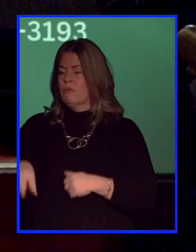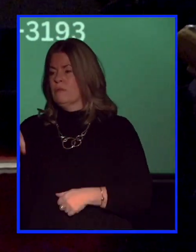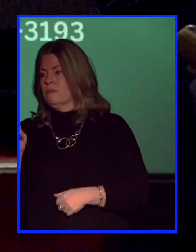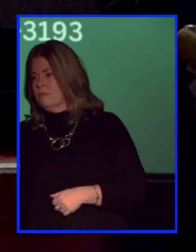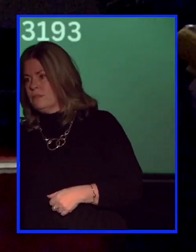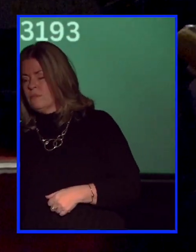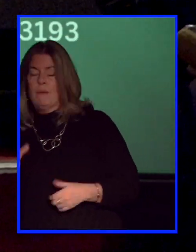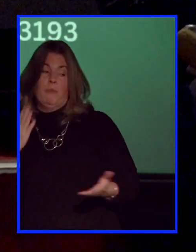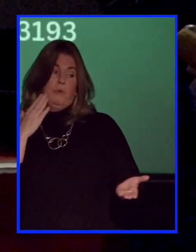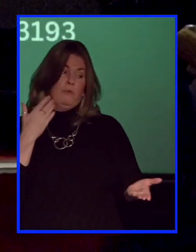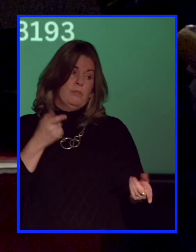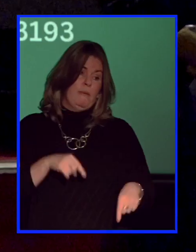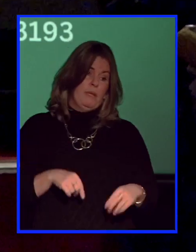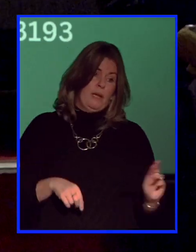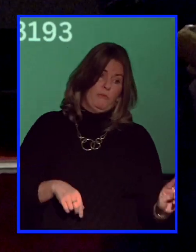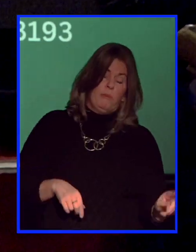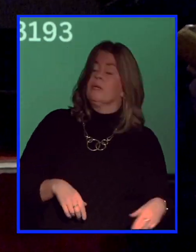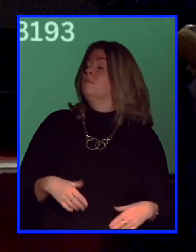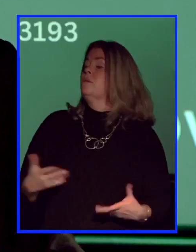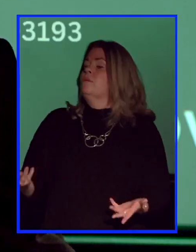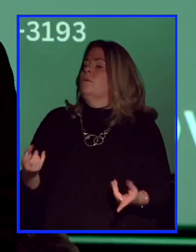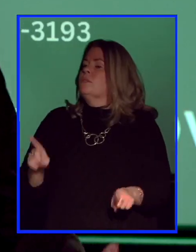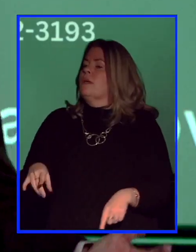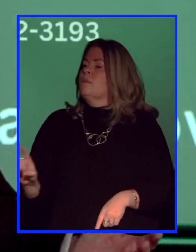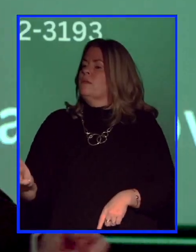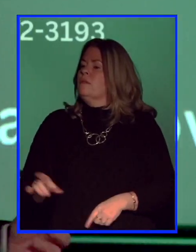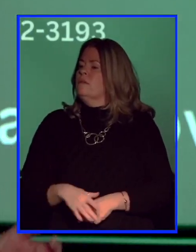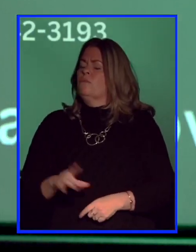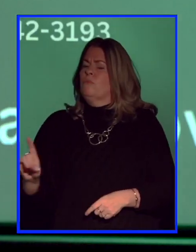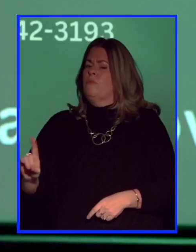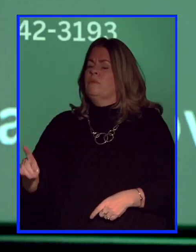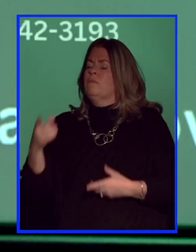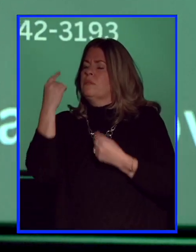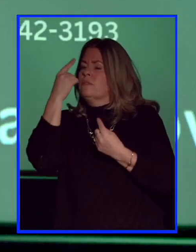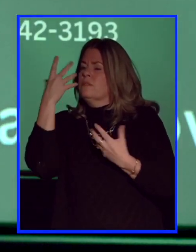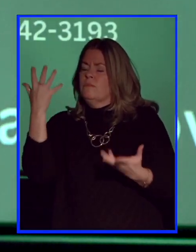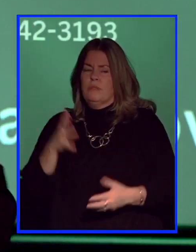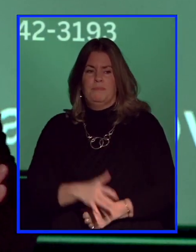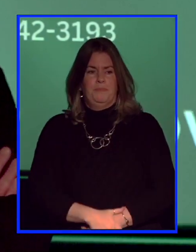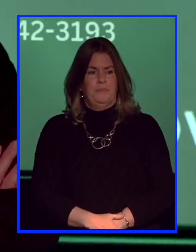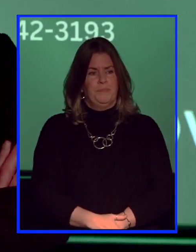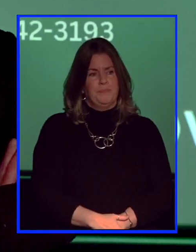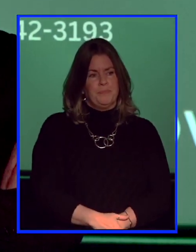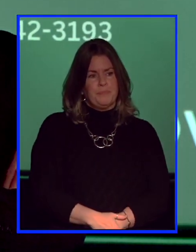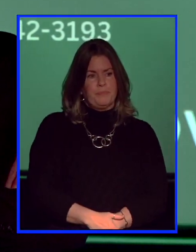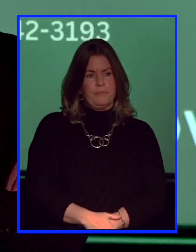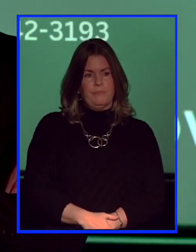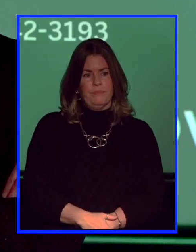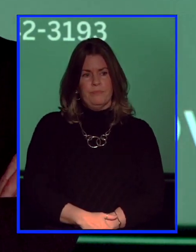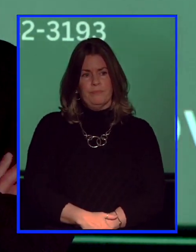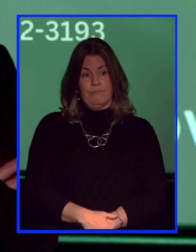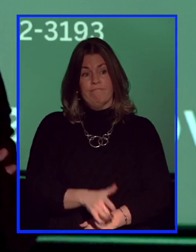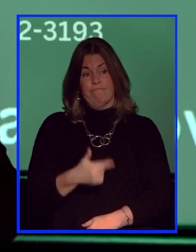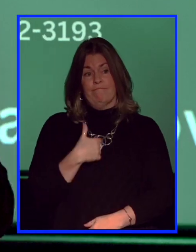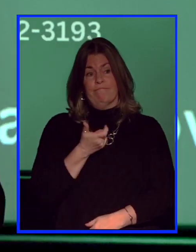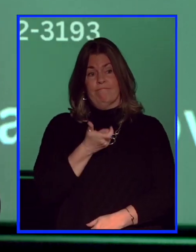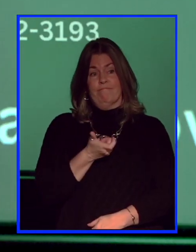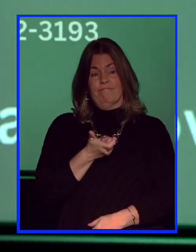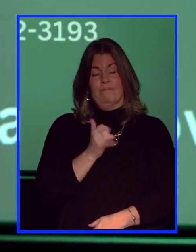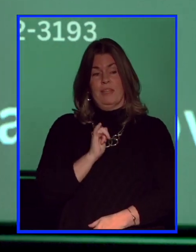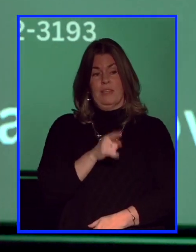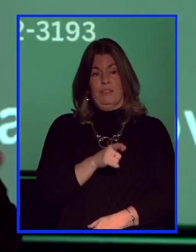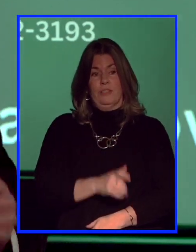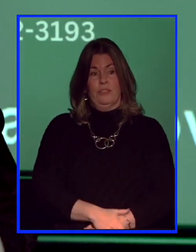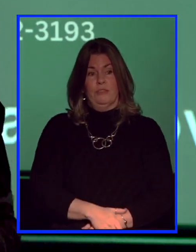know what was happening on the Republican side. Well, the Democrats were thinking. Gregory, I was watching like you, kind